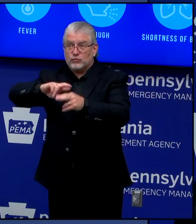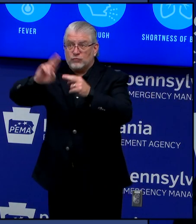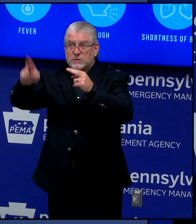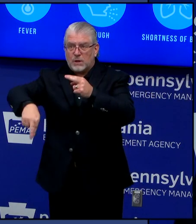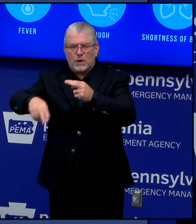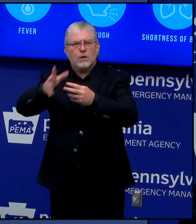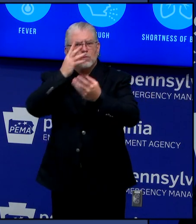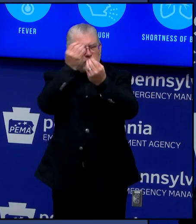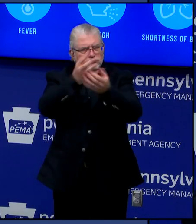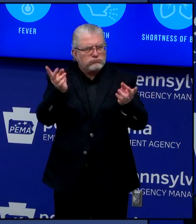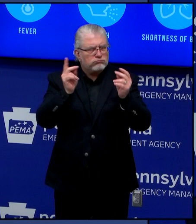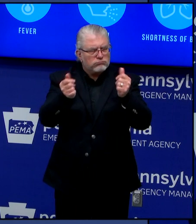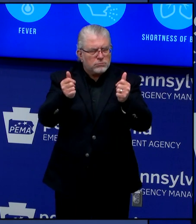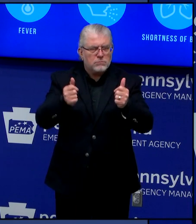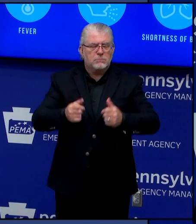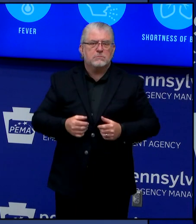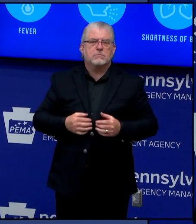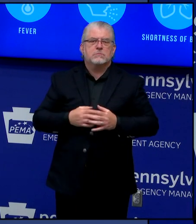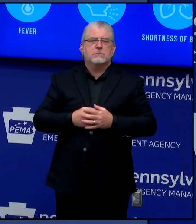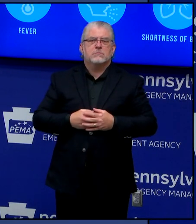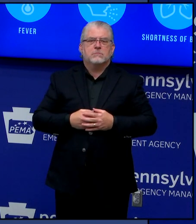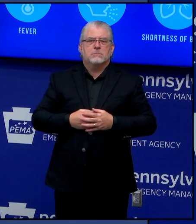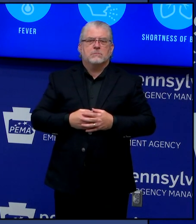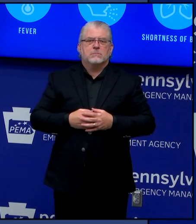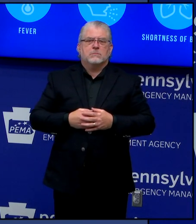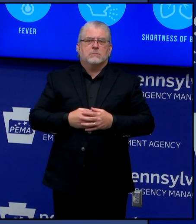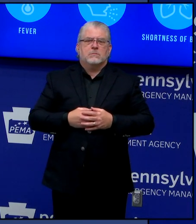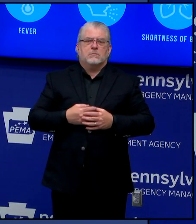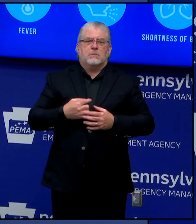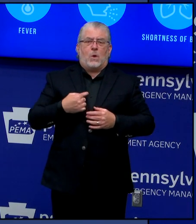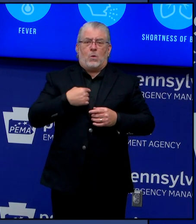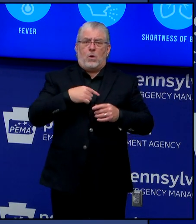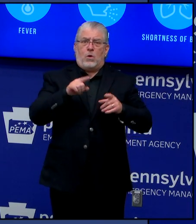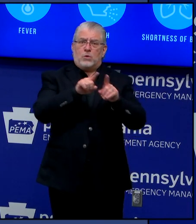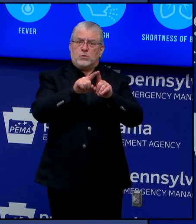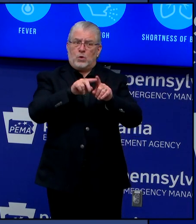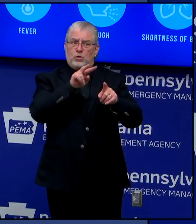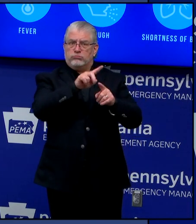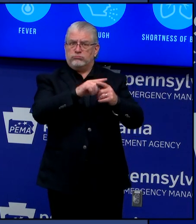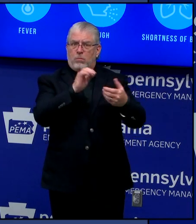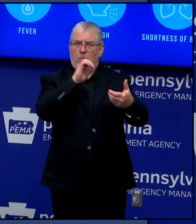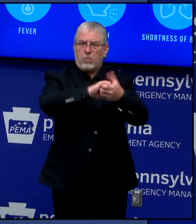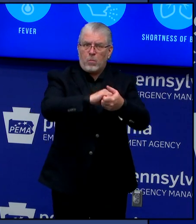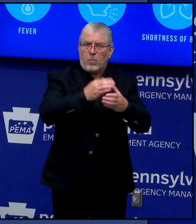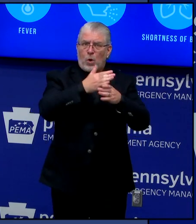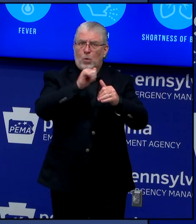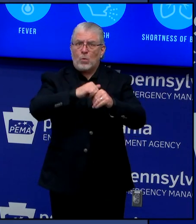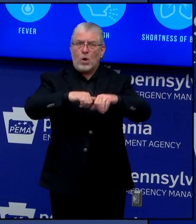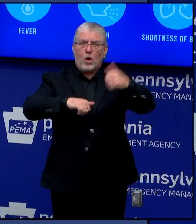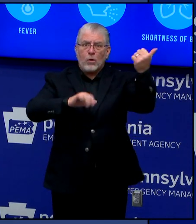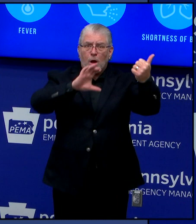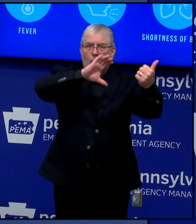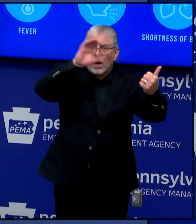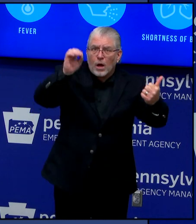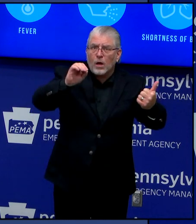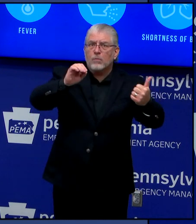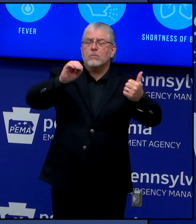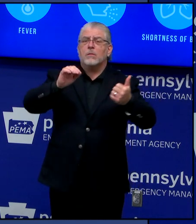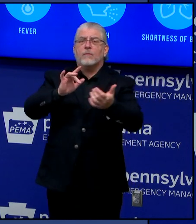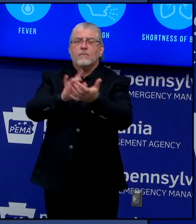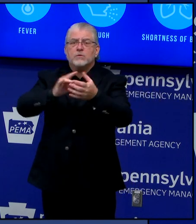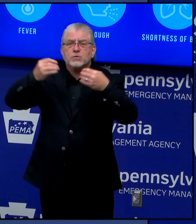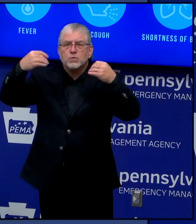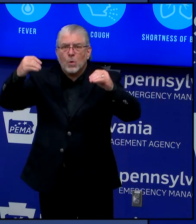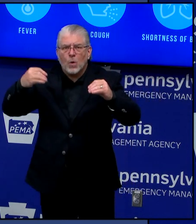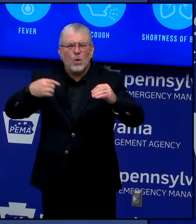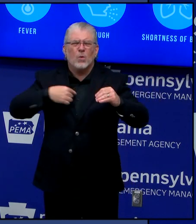actually with other companies and other pharmacies as well to do a great job. And so we're going to have an